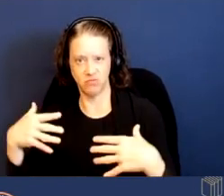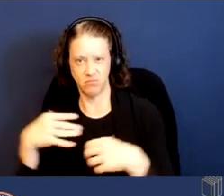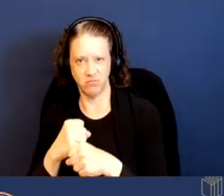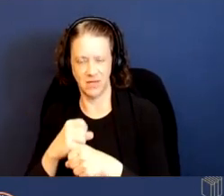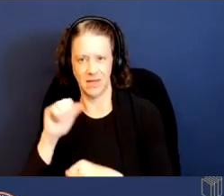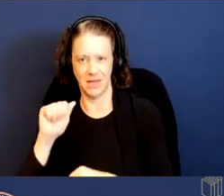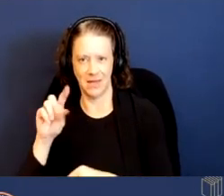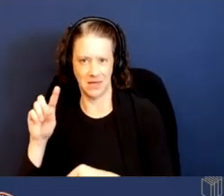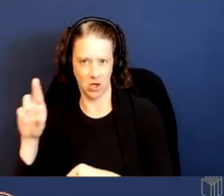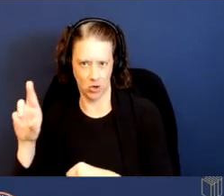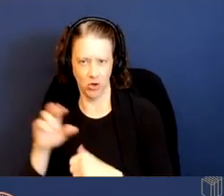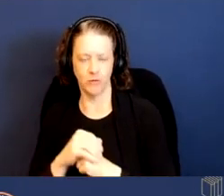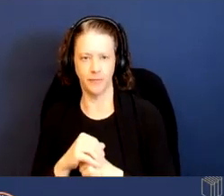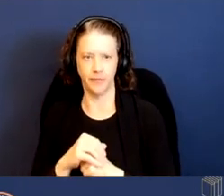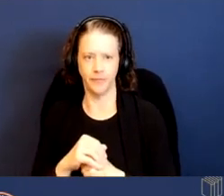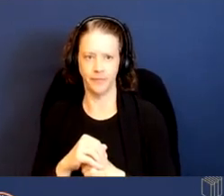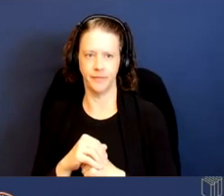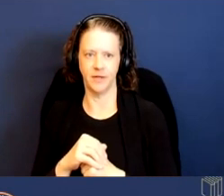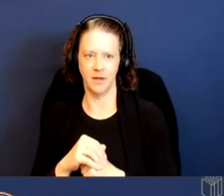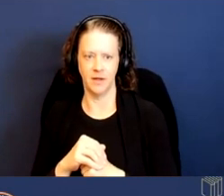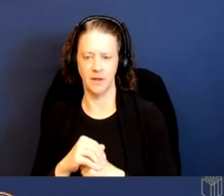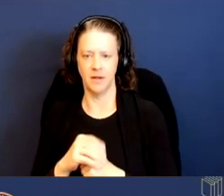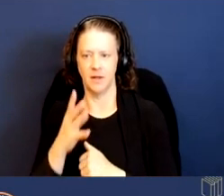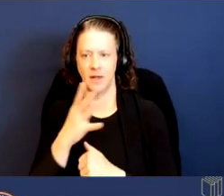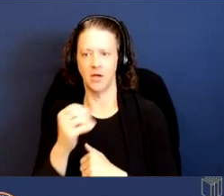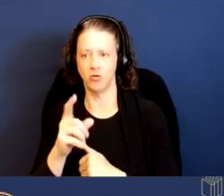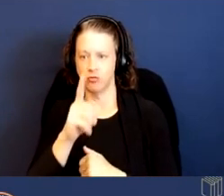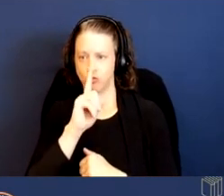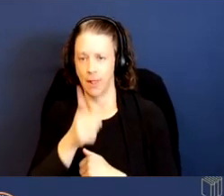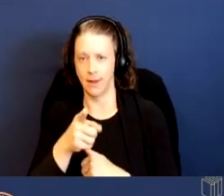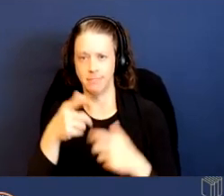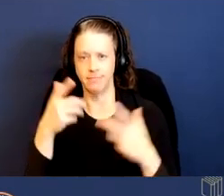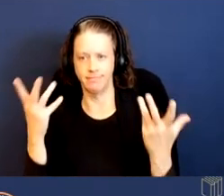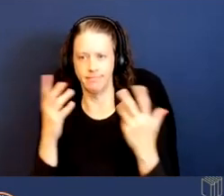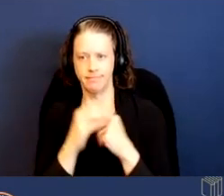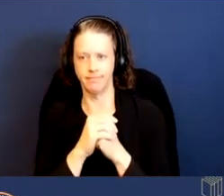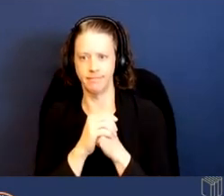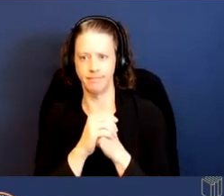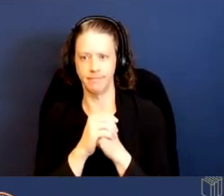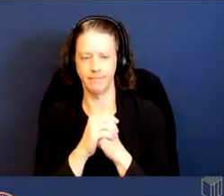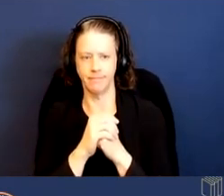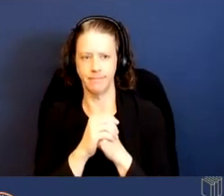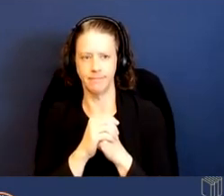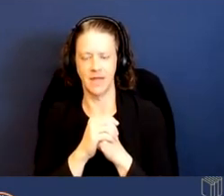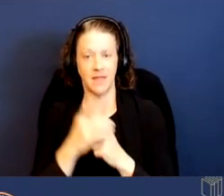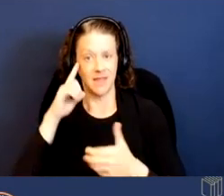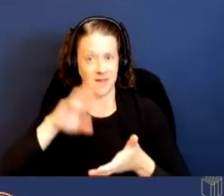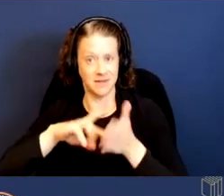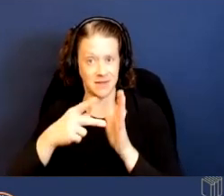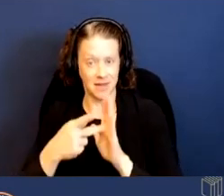acronym as ADR. And really, the overall intent and purpose